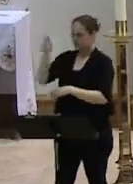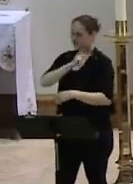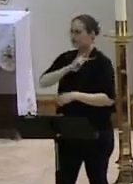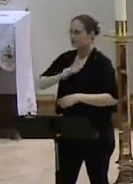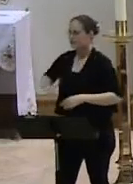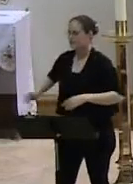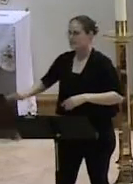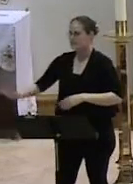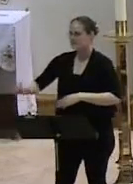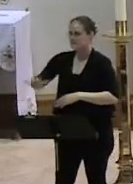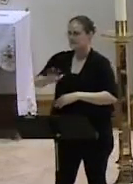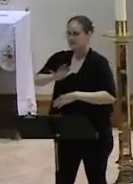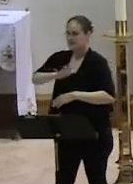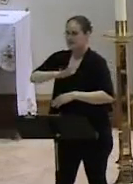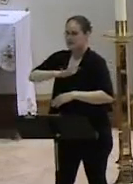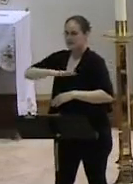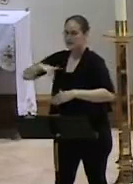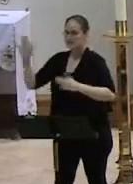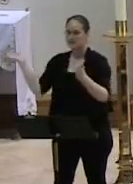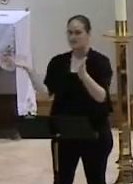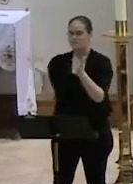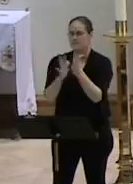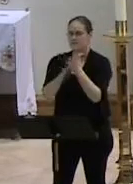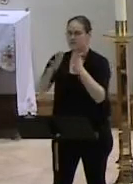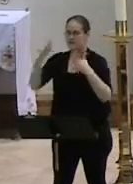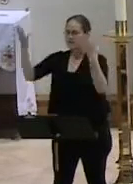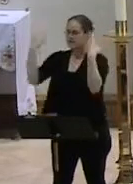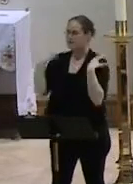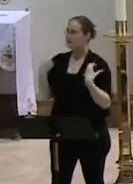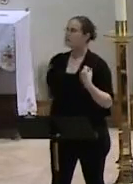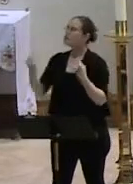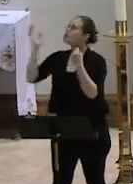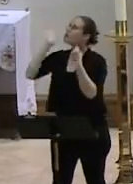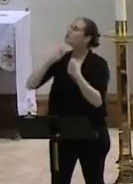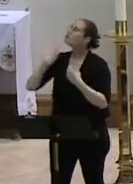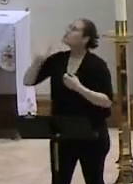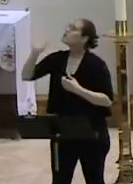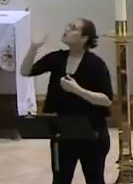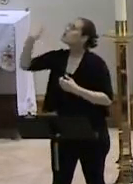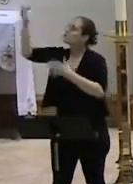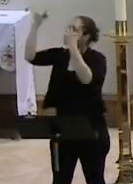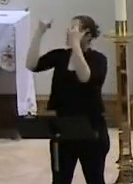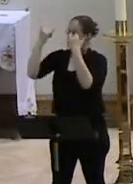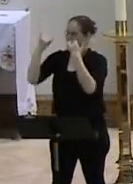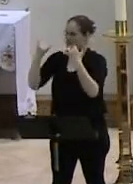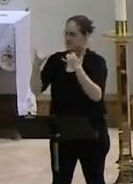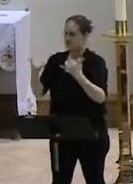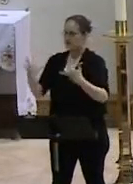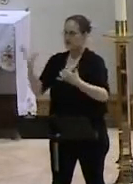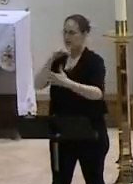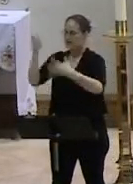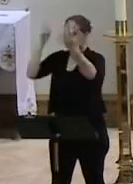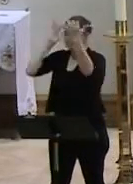kingdom, the power, and the glory are yours, now and